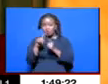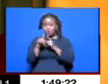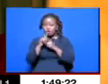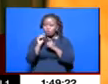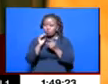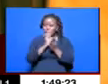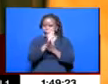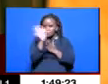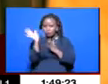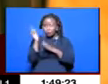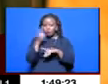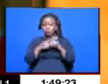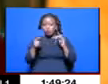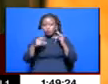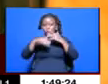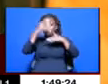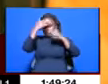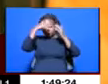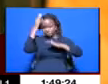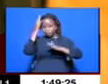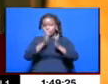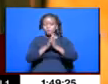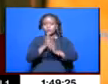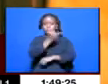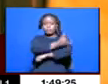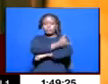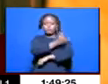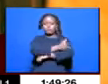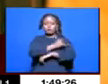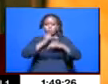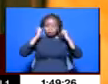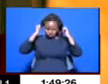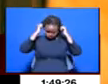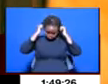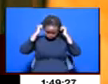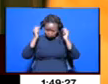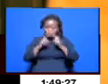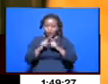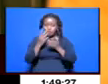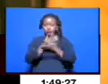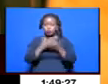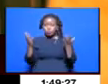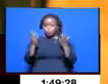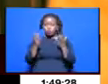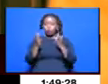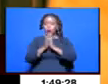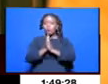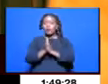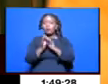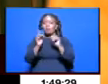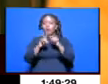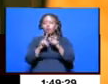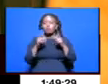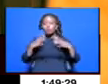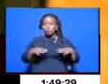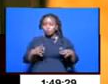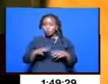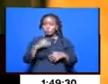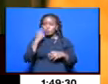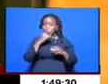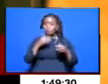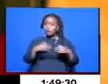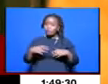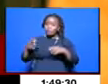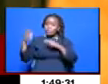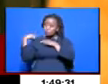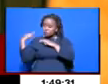learning. Let it toll from our sanctums of prayer. And to those who bear the responsibility of